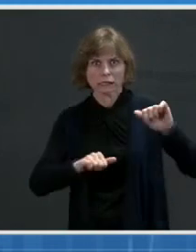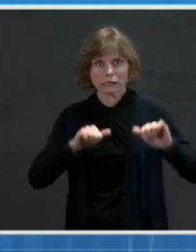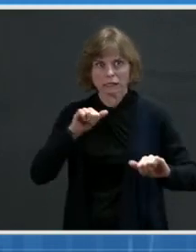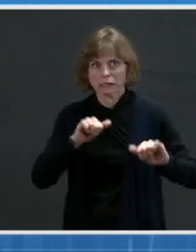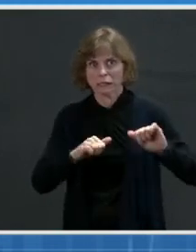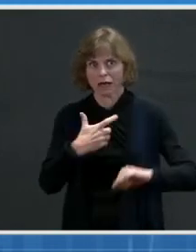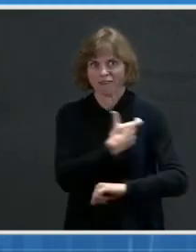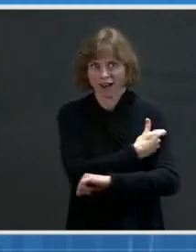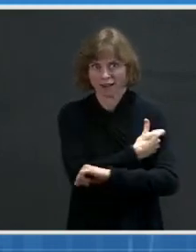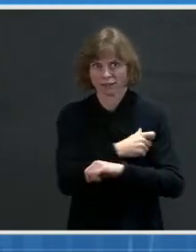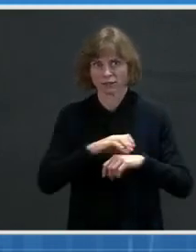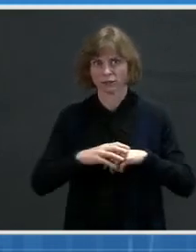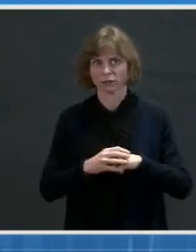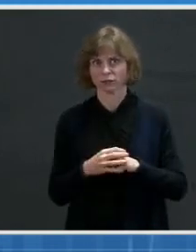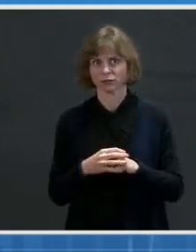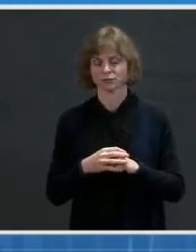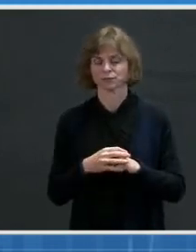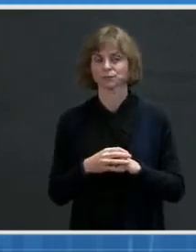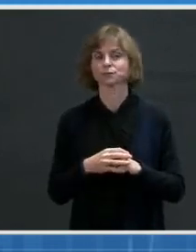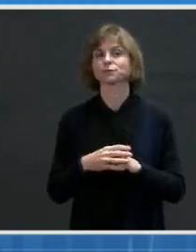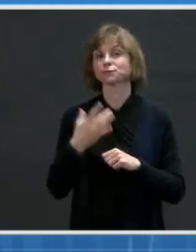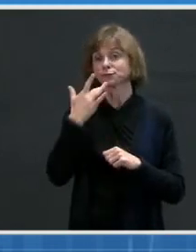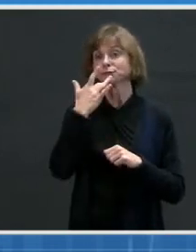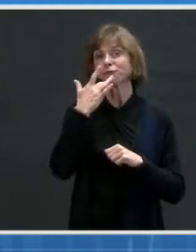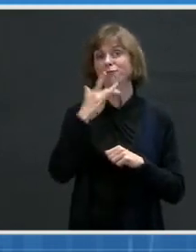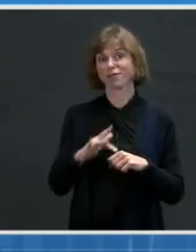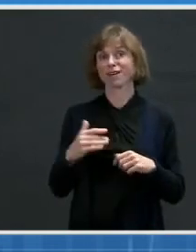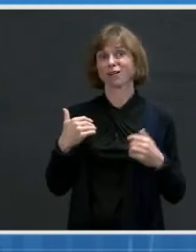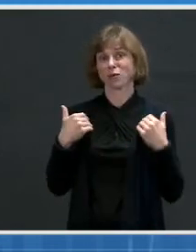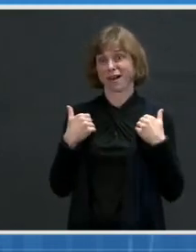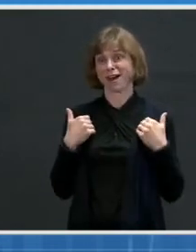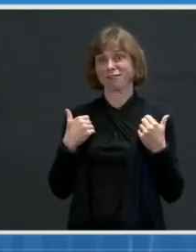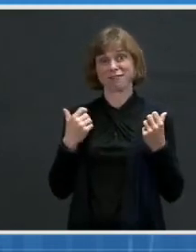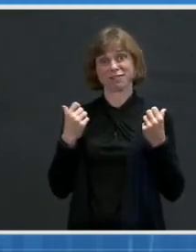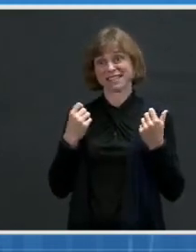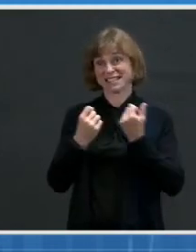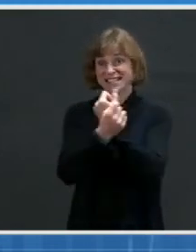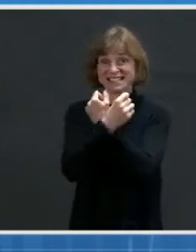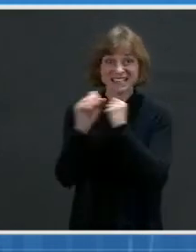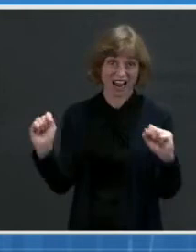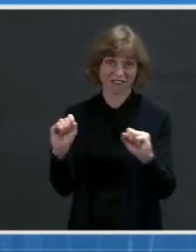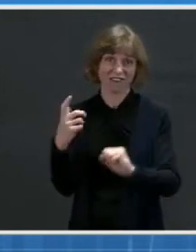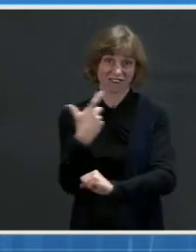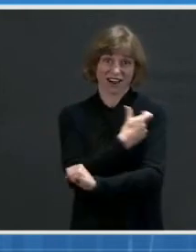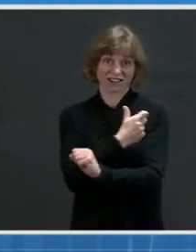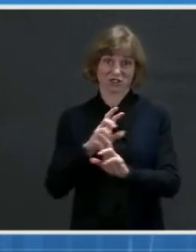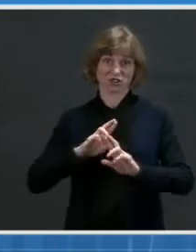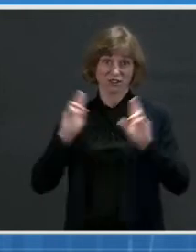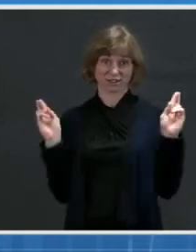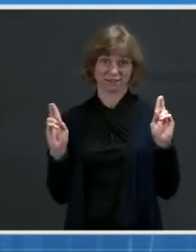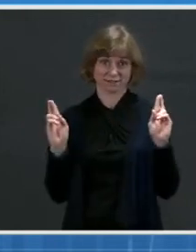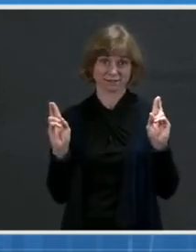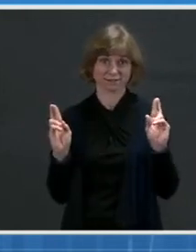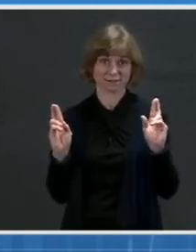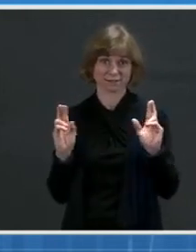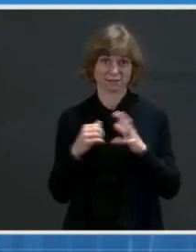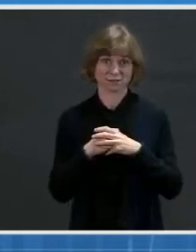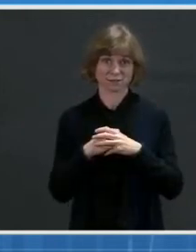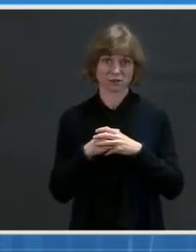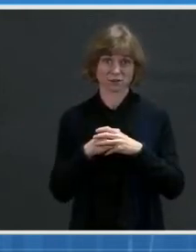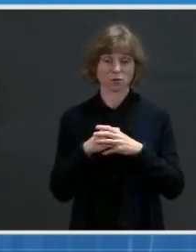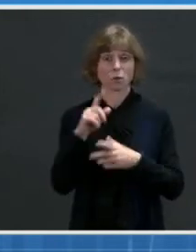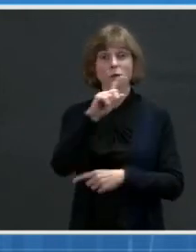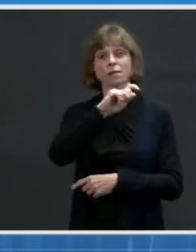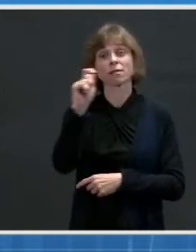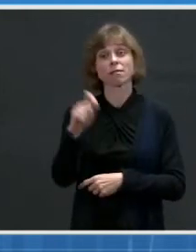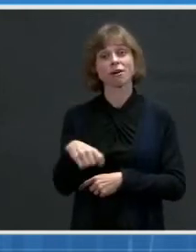We are so fortunate to have highly effective vaccines and safe vaccines, which makes the conversation with the